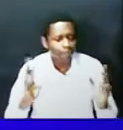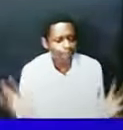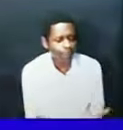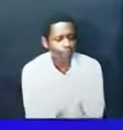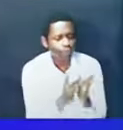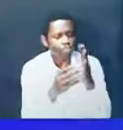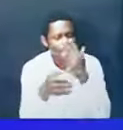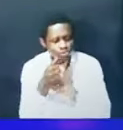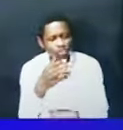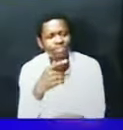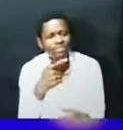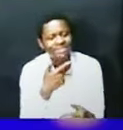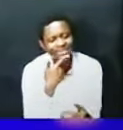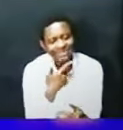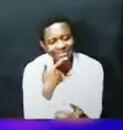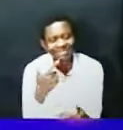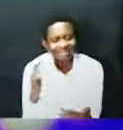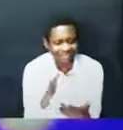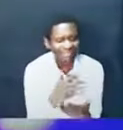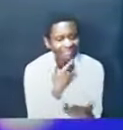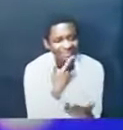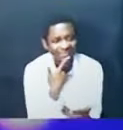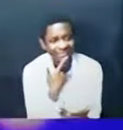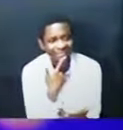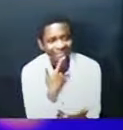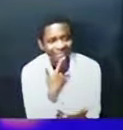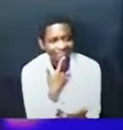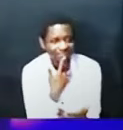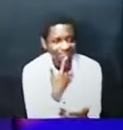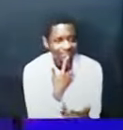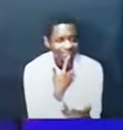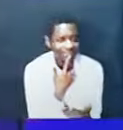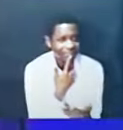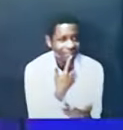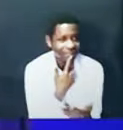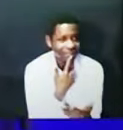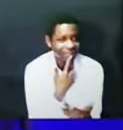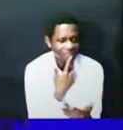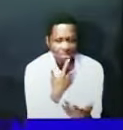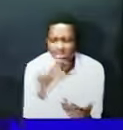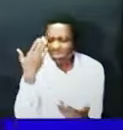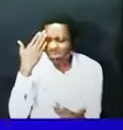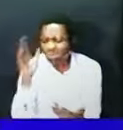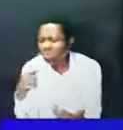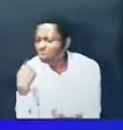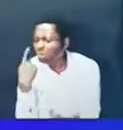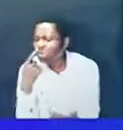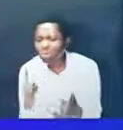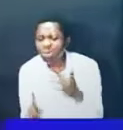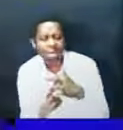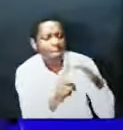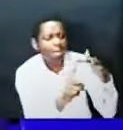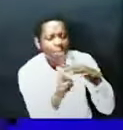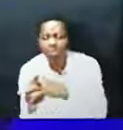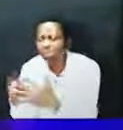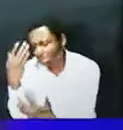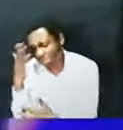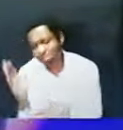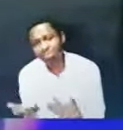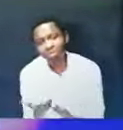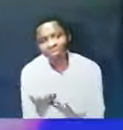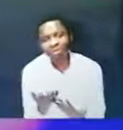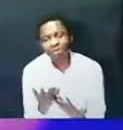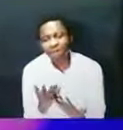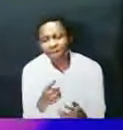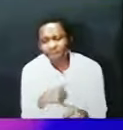saying, now, I don't know who and who appeared. But they were not